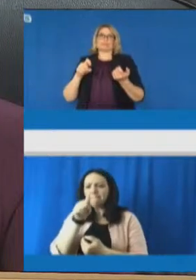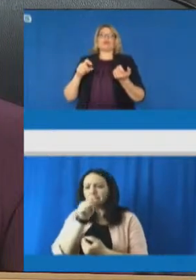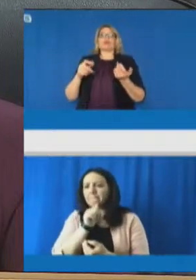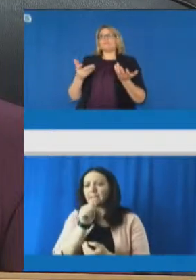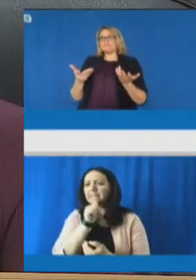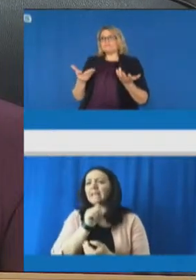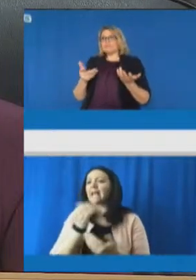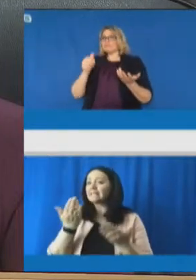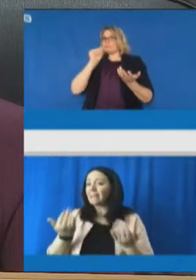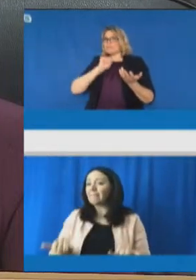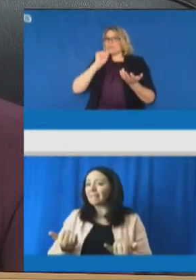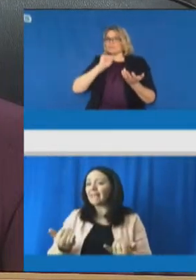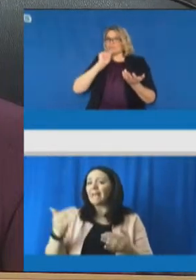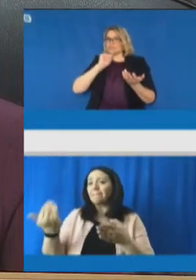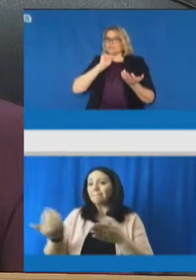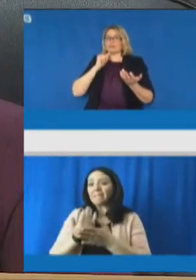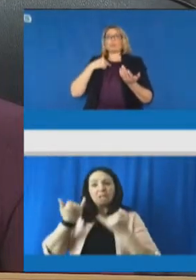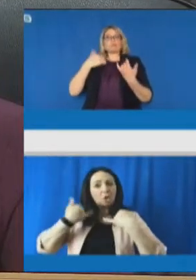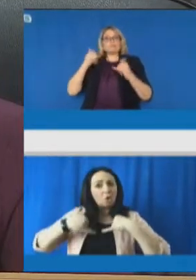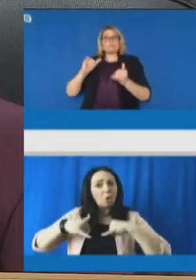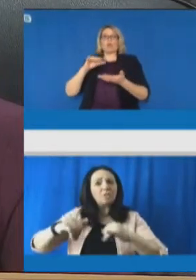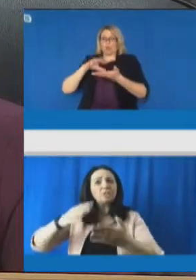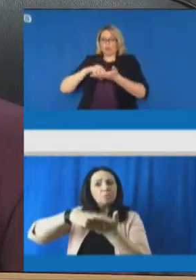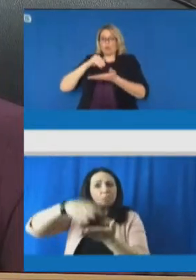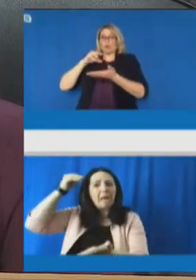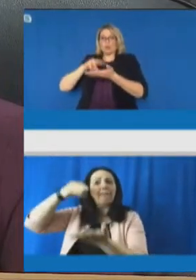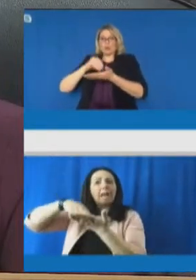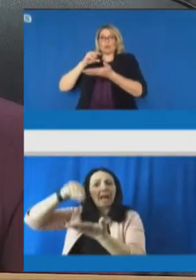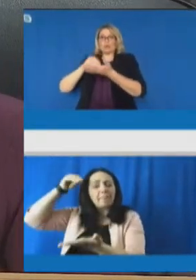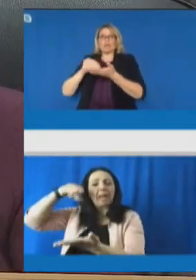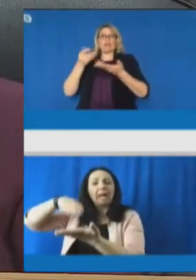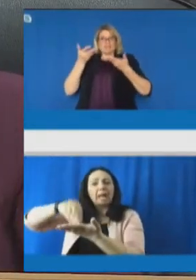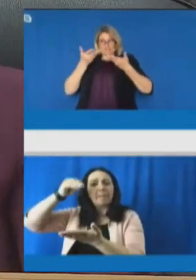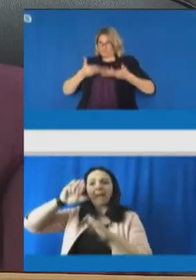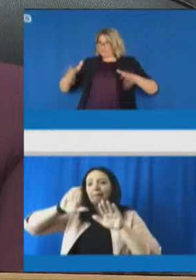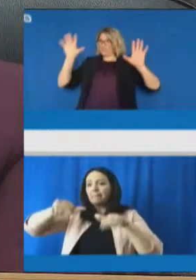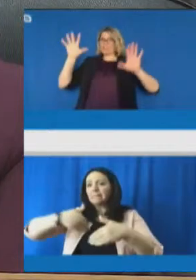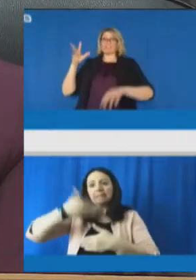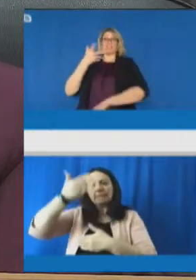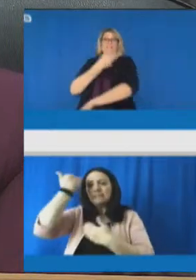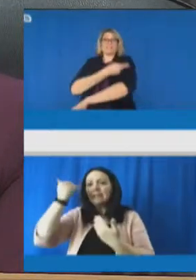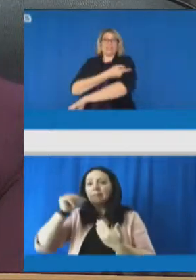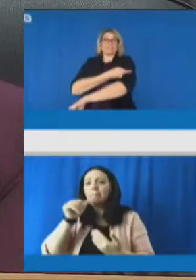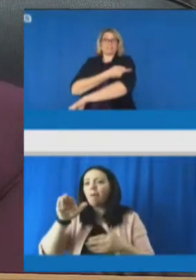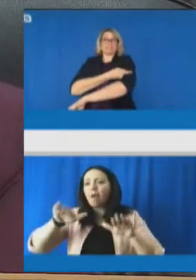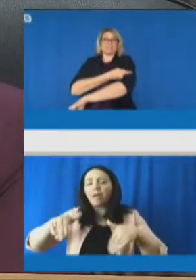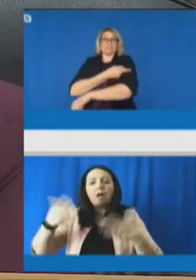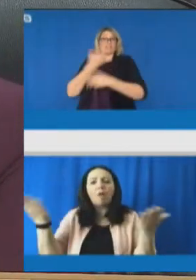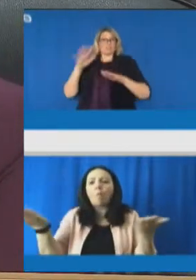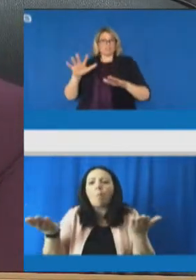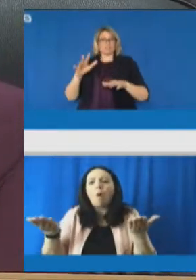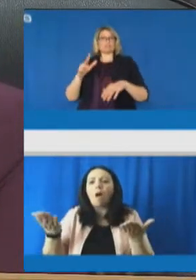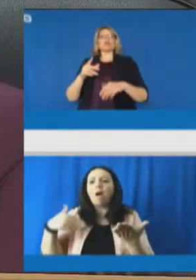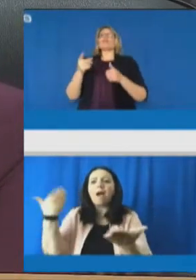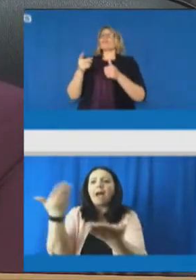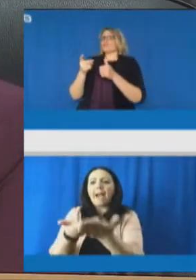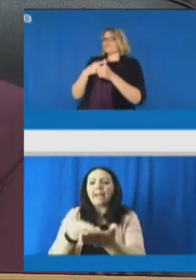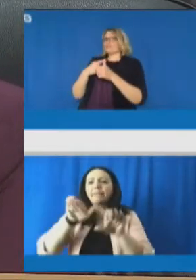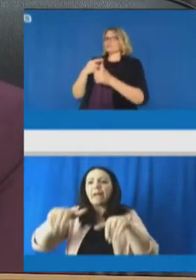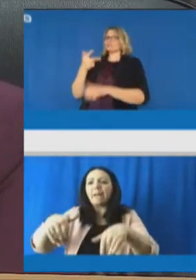the 4-month mark, which is now endorsed by NACI, the National Advisory Committee on